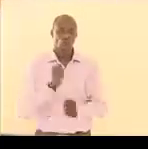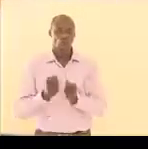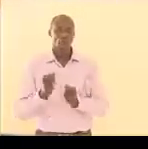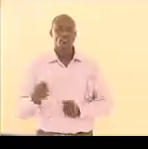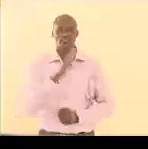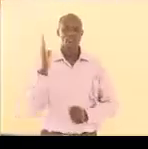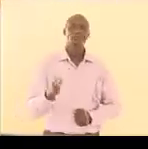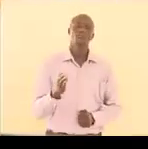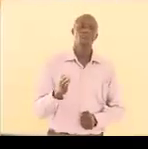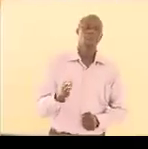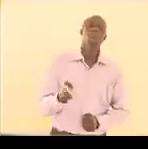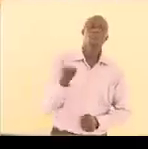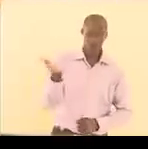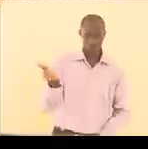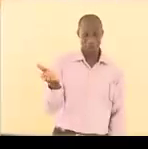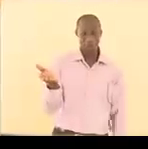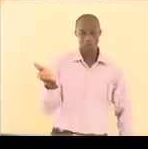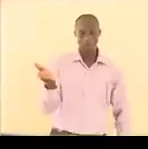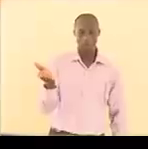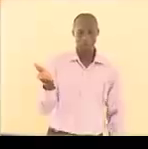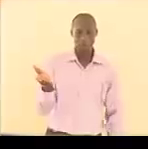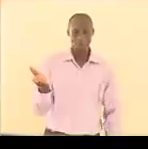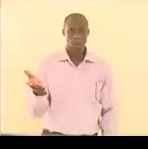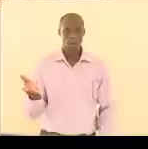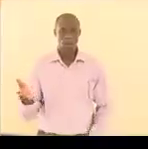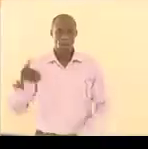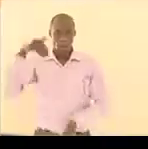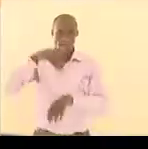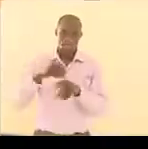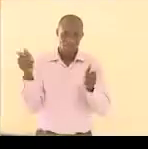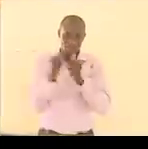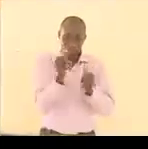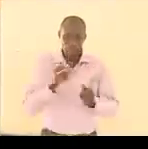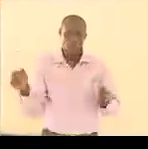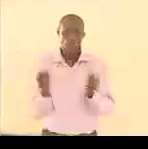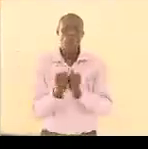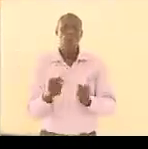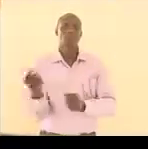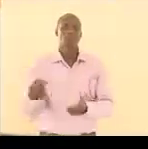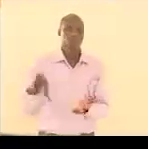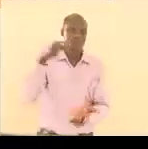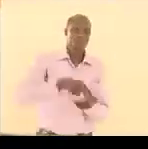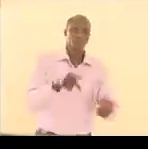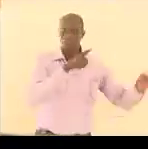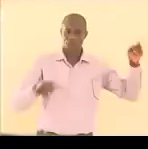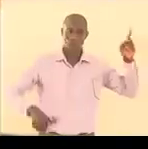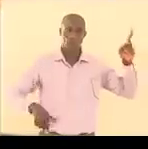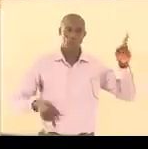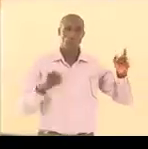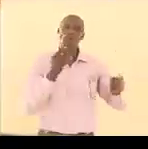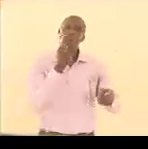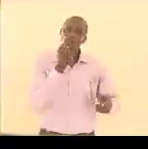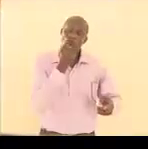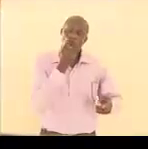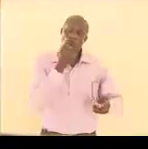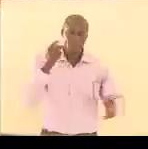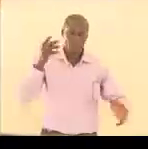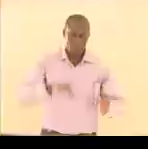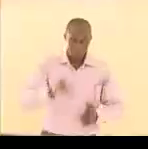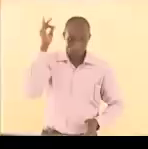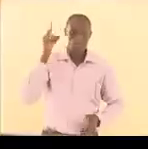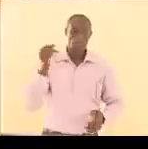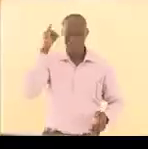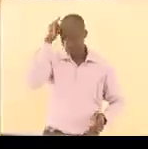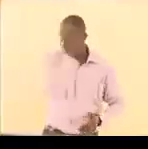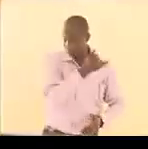are nevertheless real. At the encounter with the risen Lord, Thomas soon discovered the stupidity of